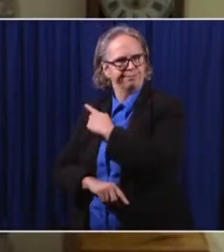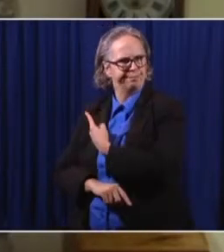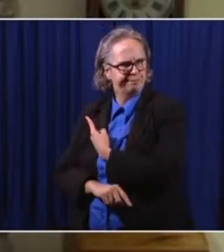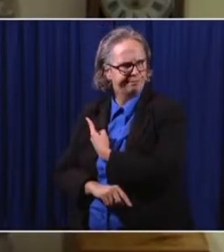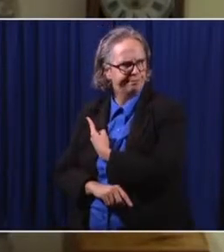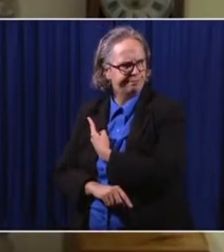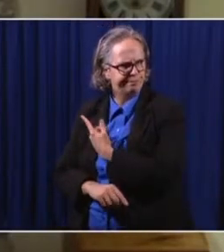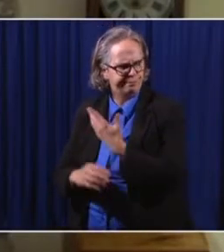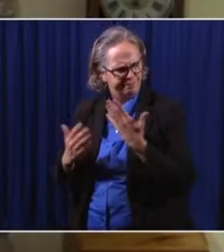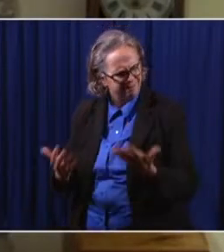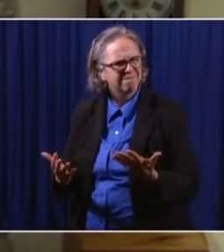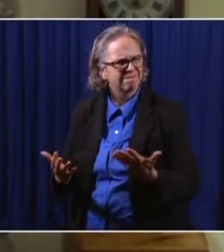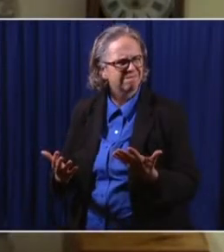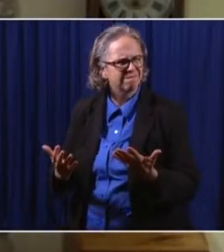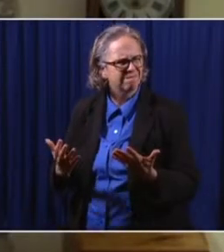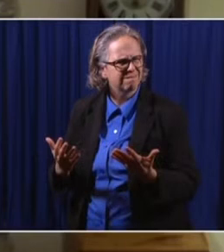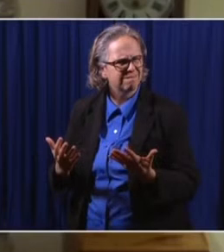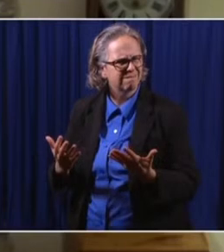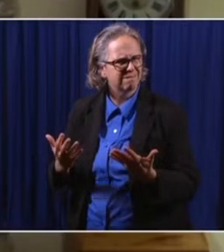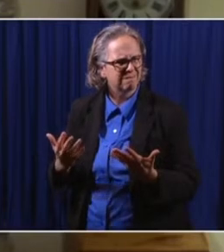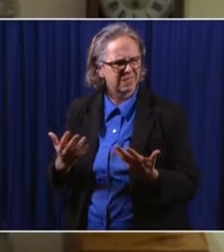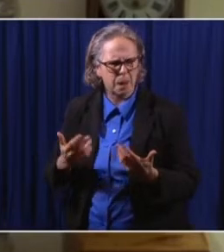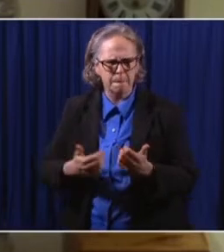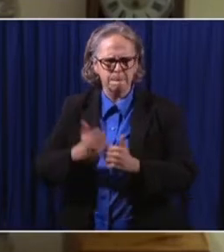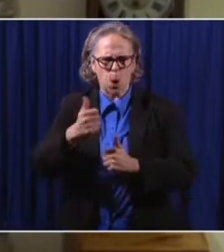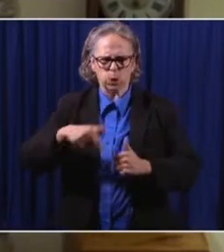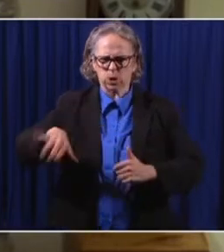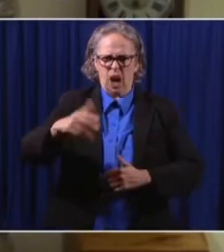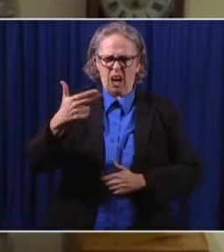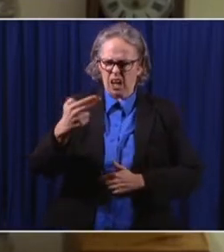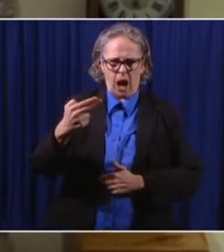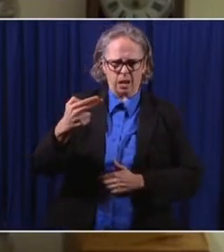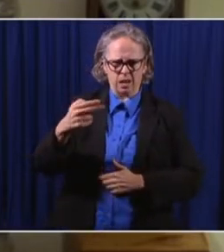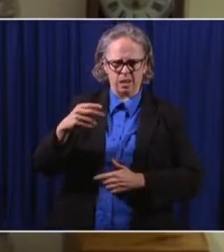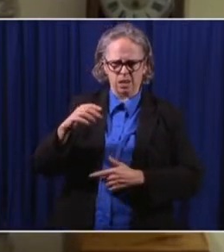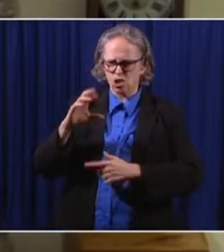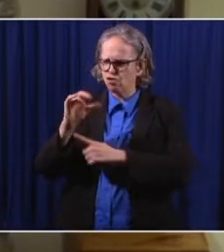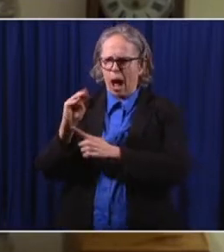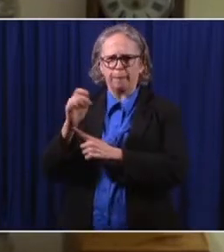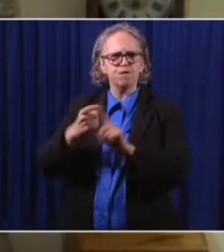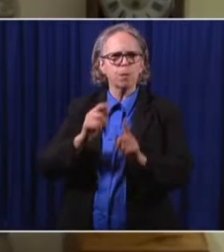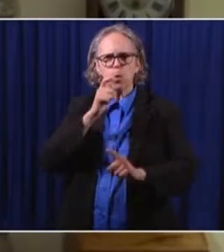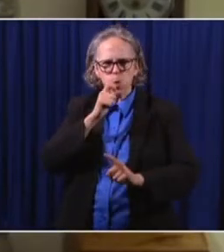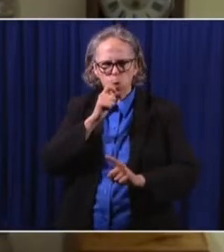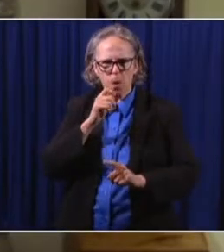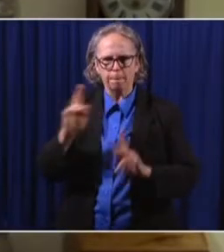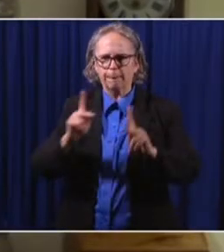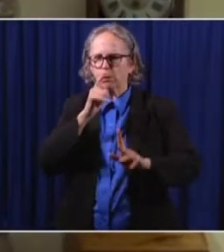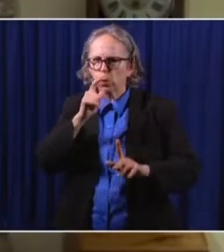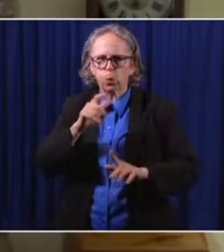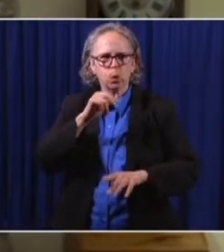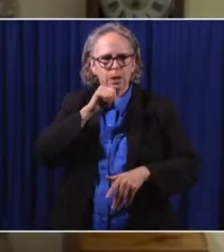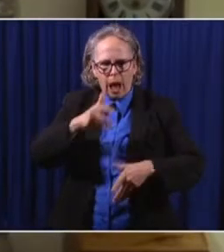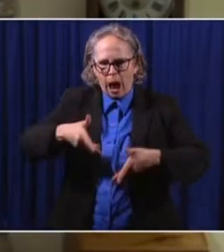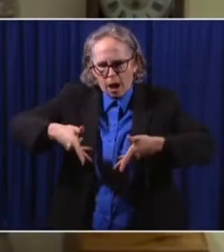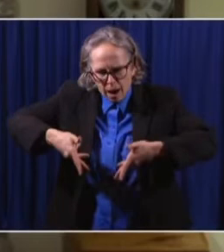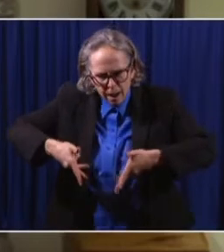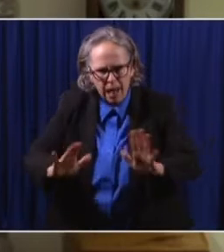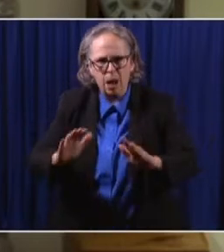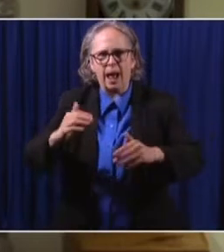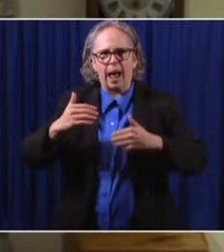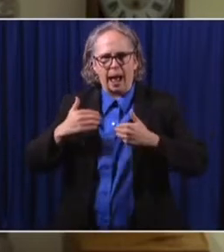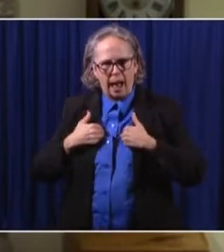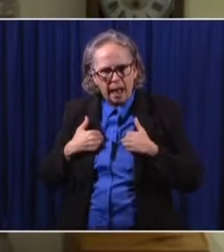Most gun crimes are committed by people who do not legally have the right to have those